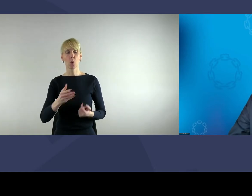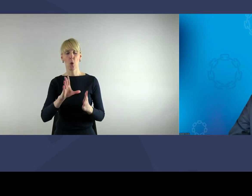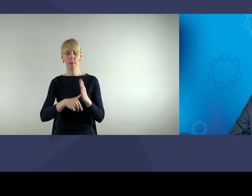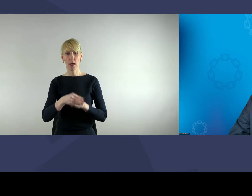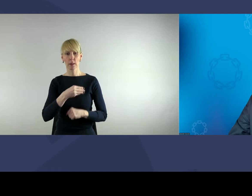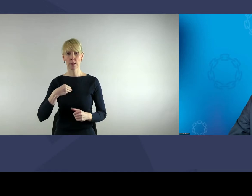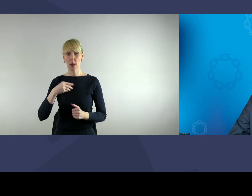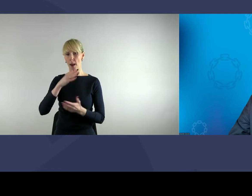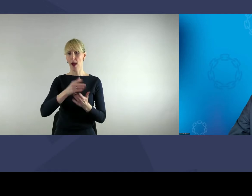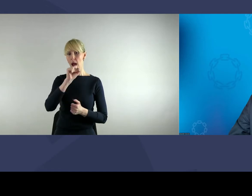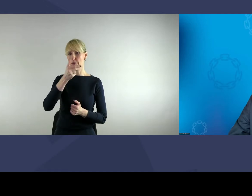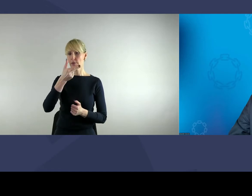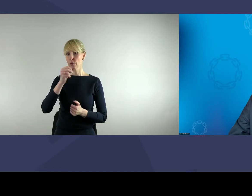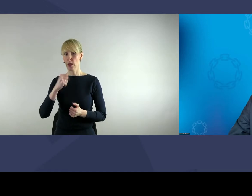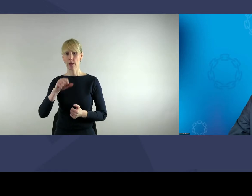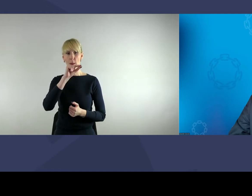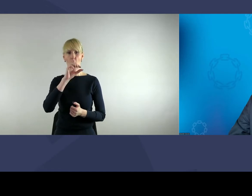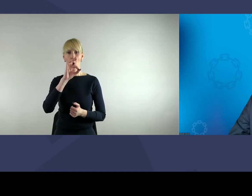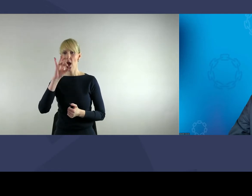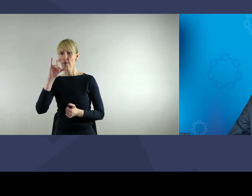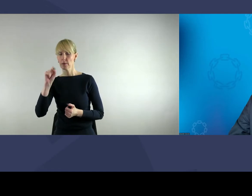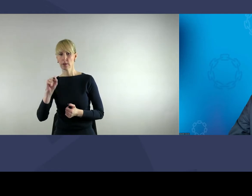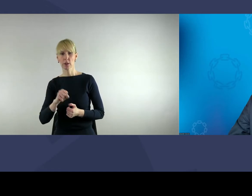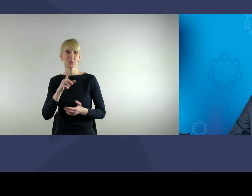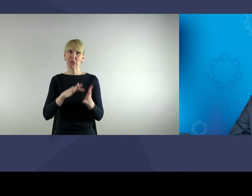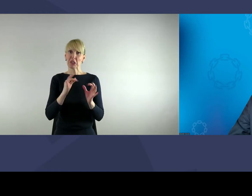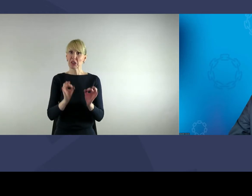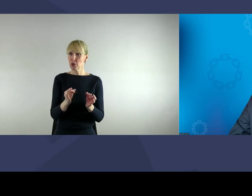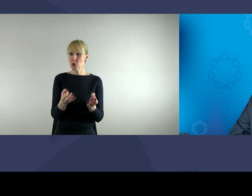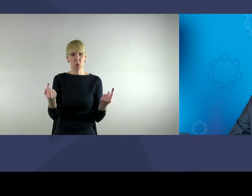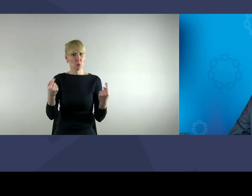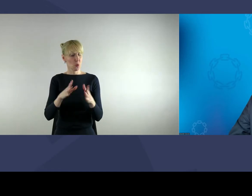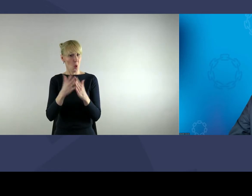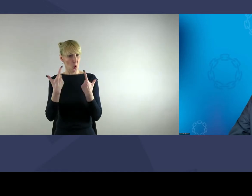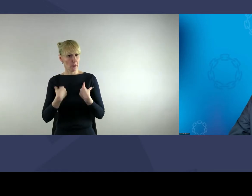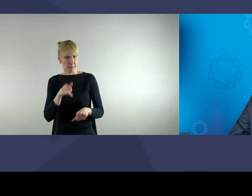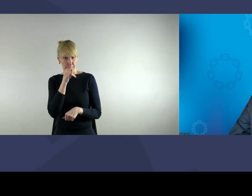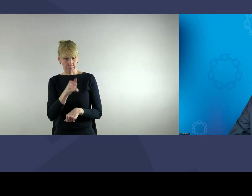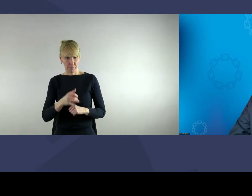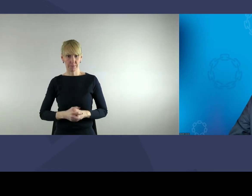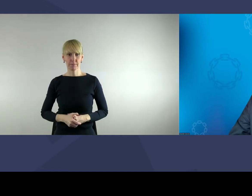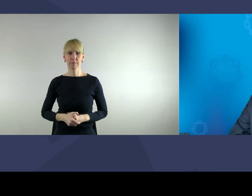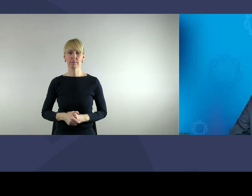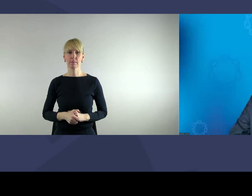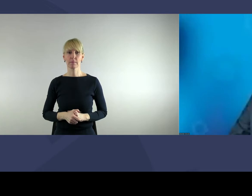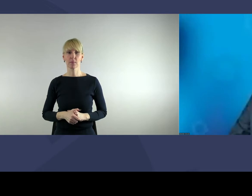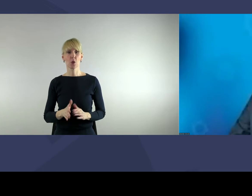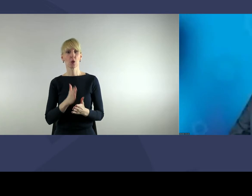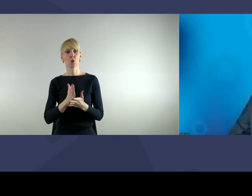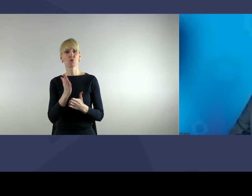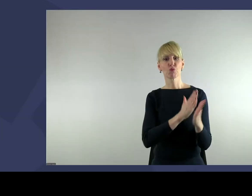floor to the Executive Director of the Association of Polish Cities, Andrzej Porawski, who cannot be with us